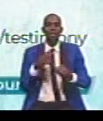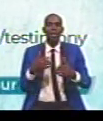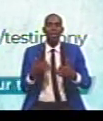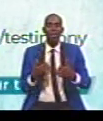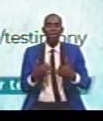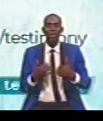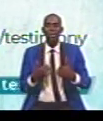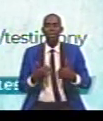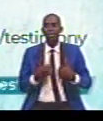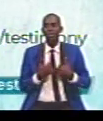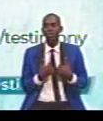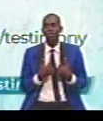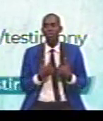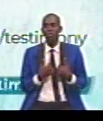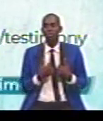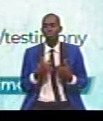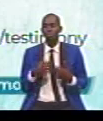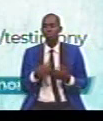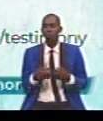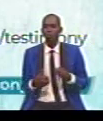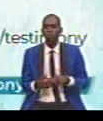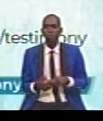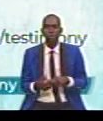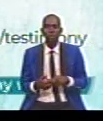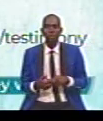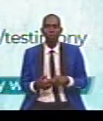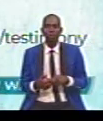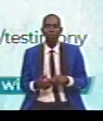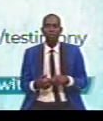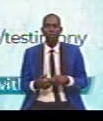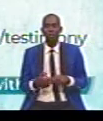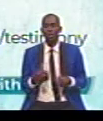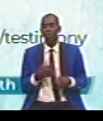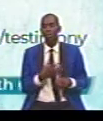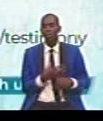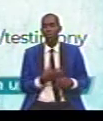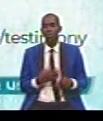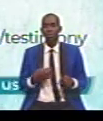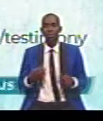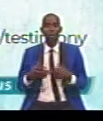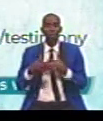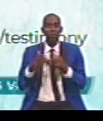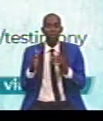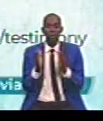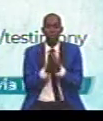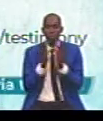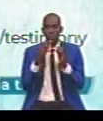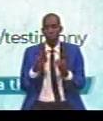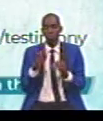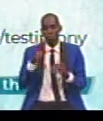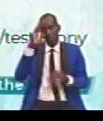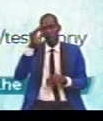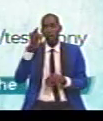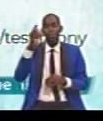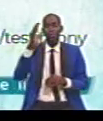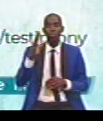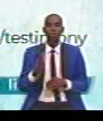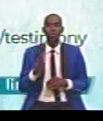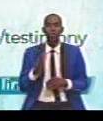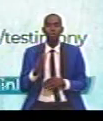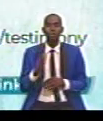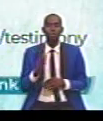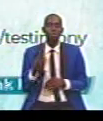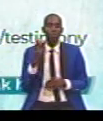he's been vomiting and also has a pain all over his body, but after the prayer of the man of God, the Lord has